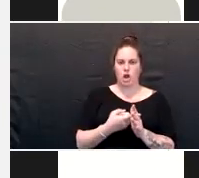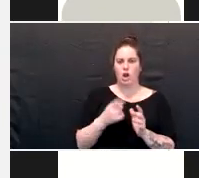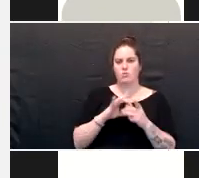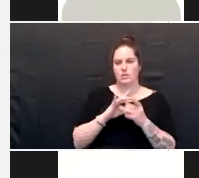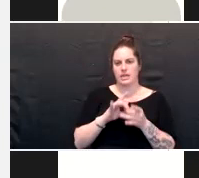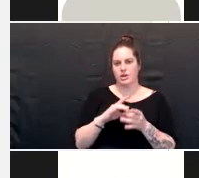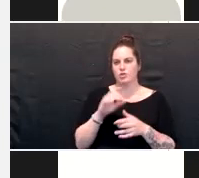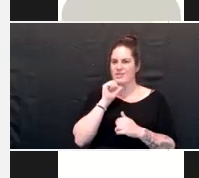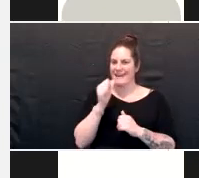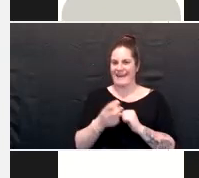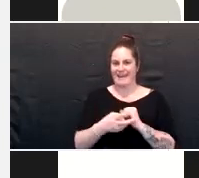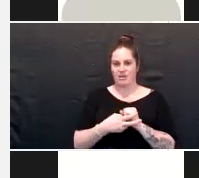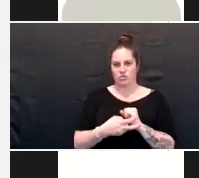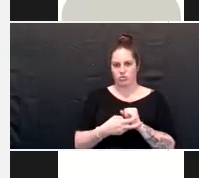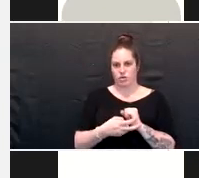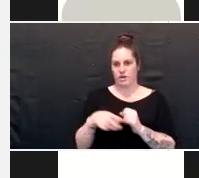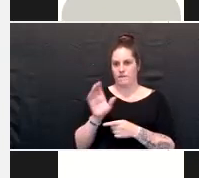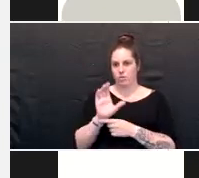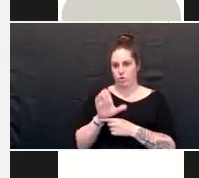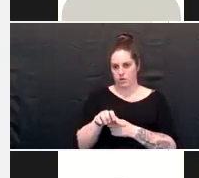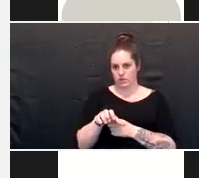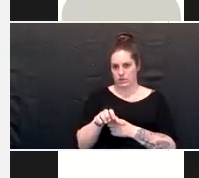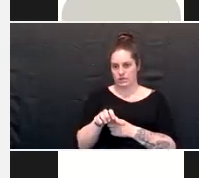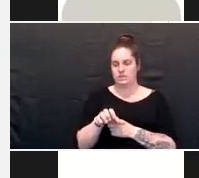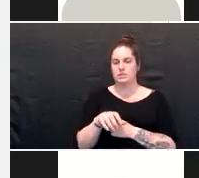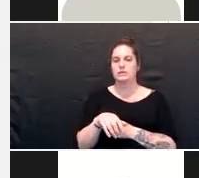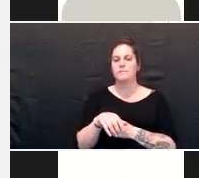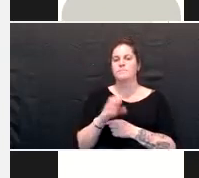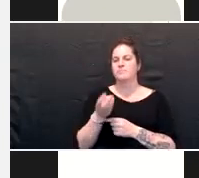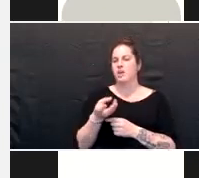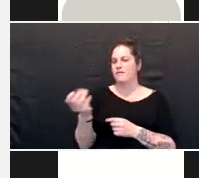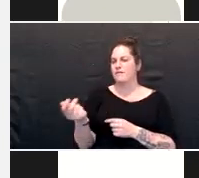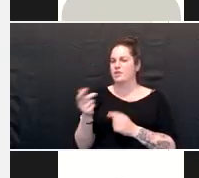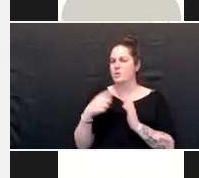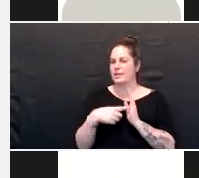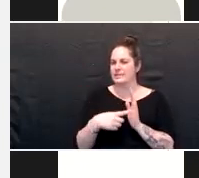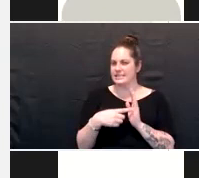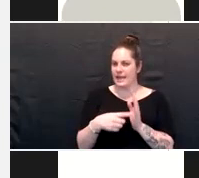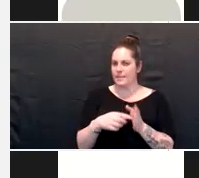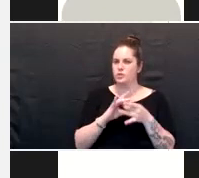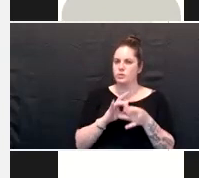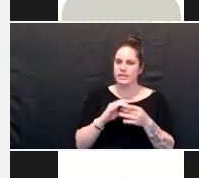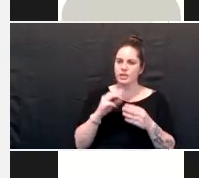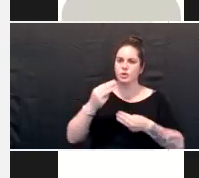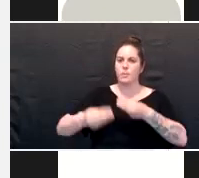forces. We'll look at a couple of examples that deal with momentum, work, and